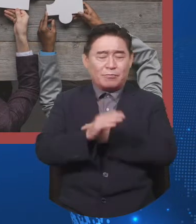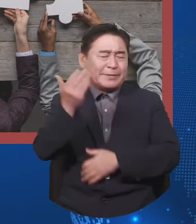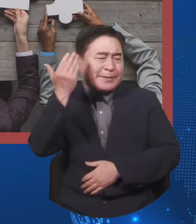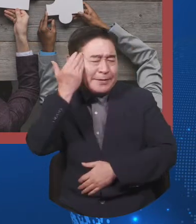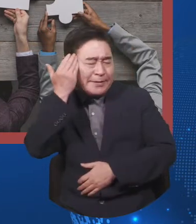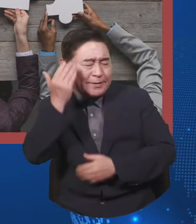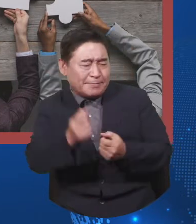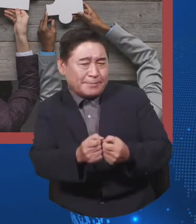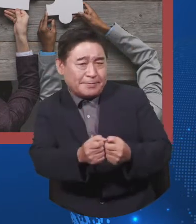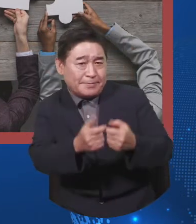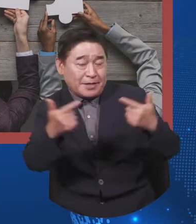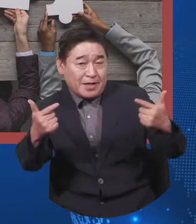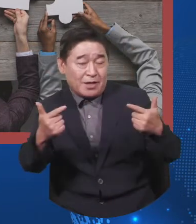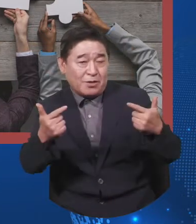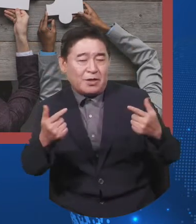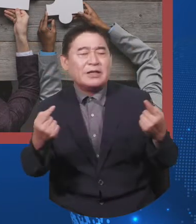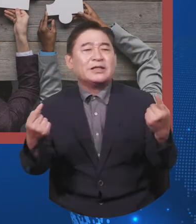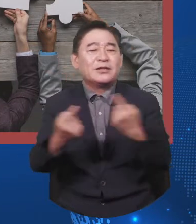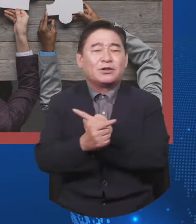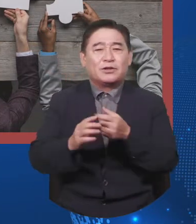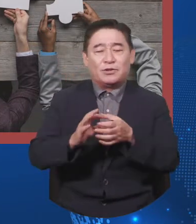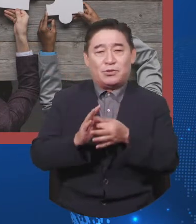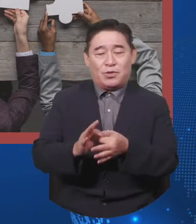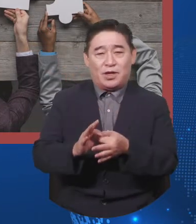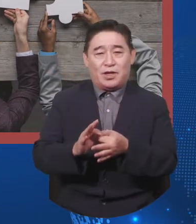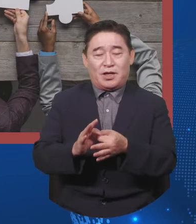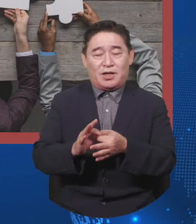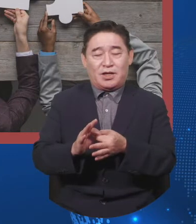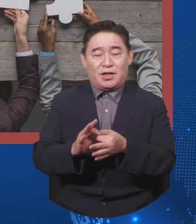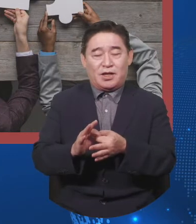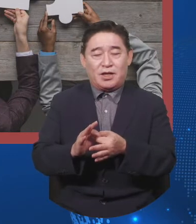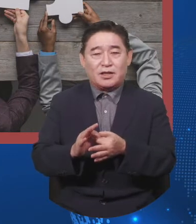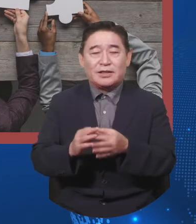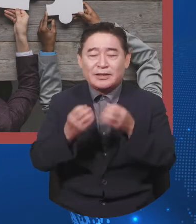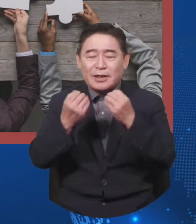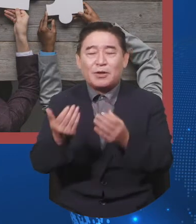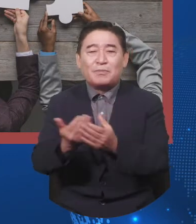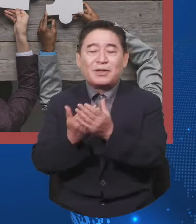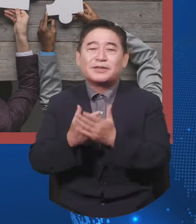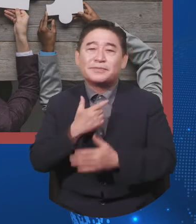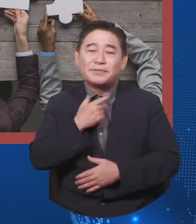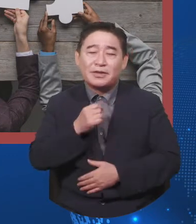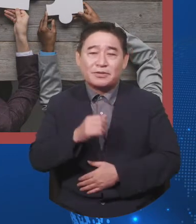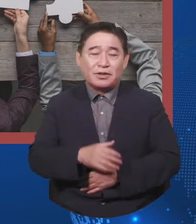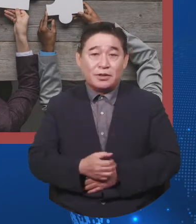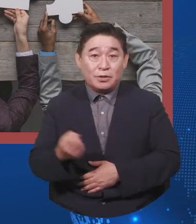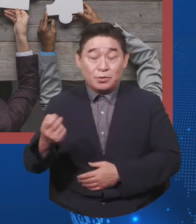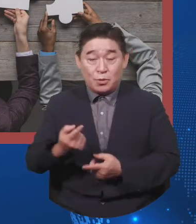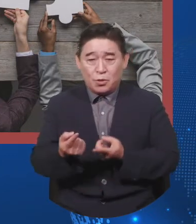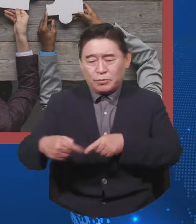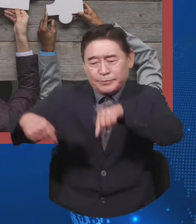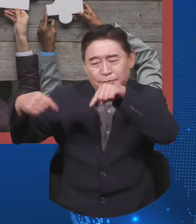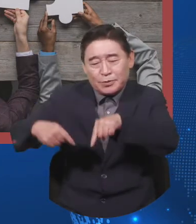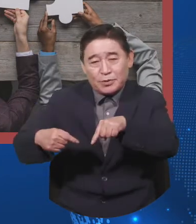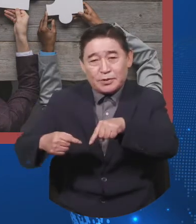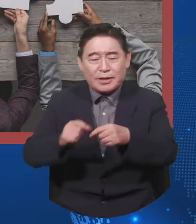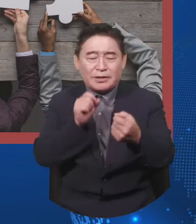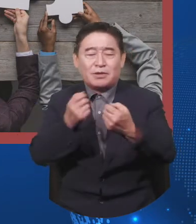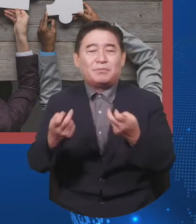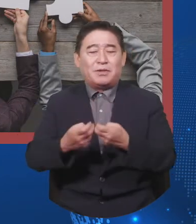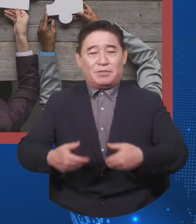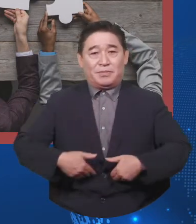my heart. We do it by ensuring a more coordinated approach between global challenges